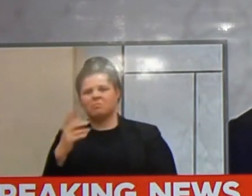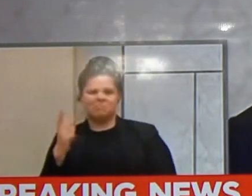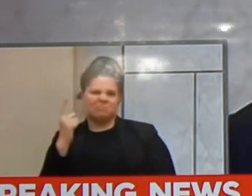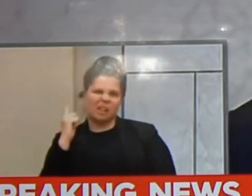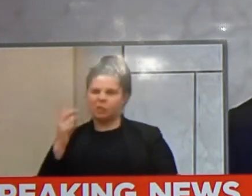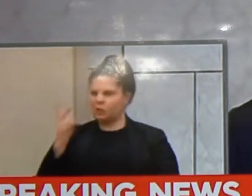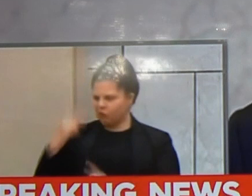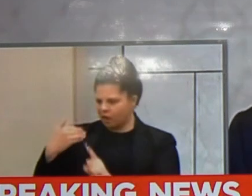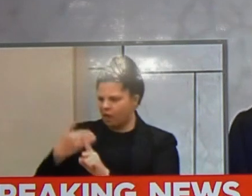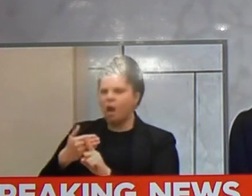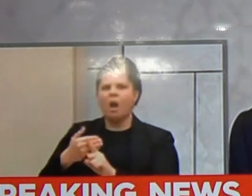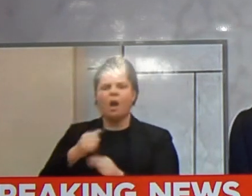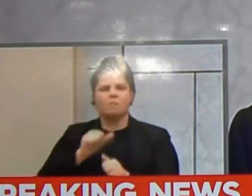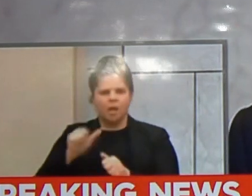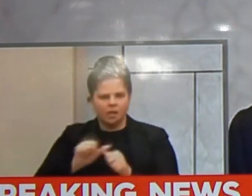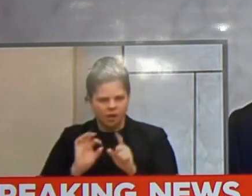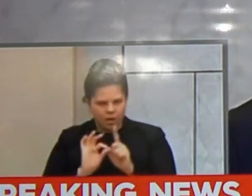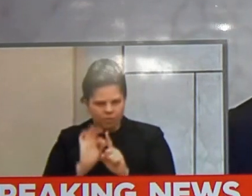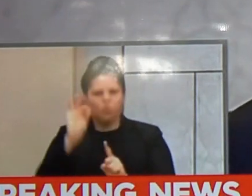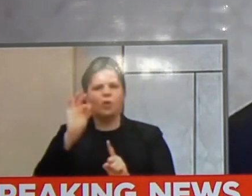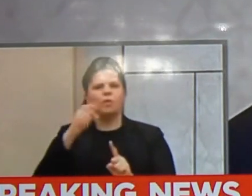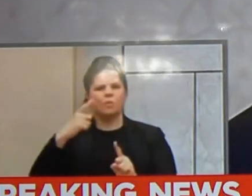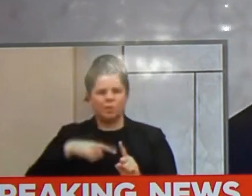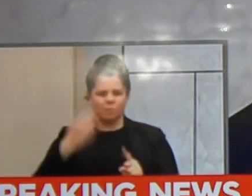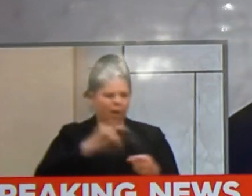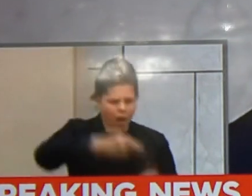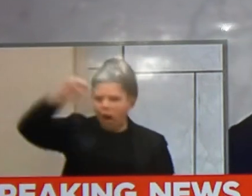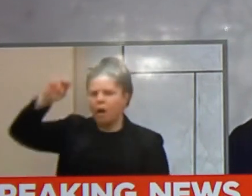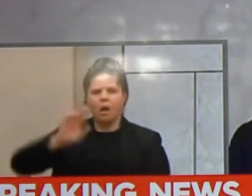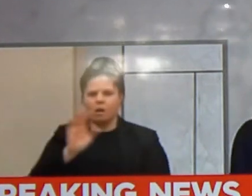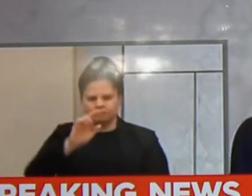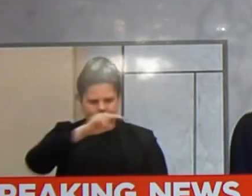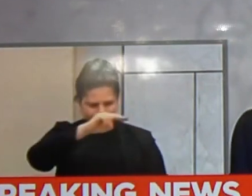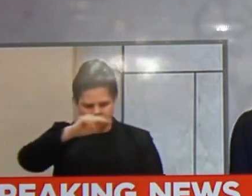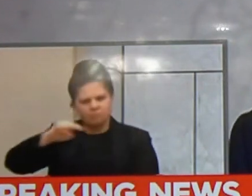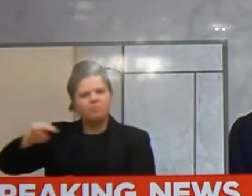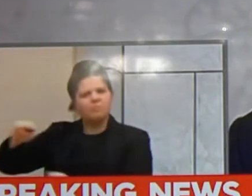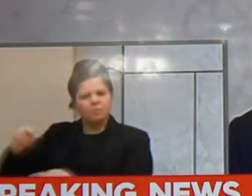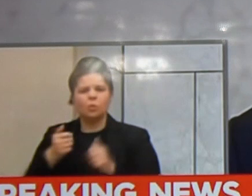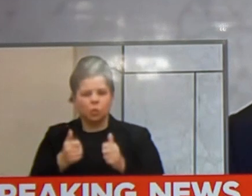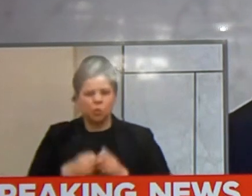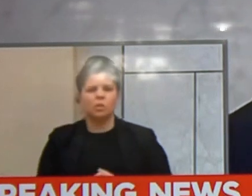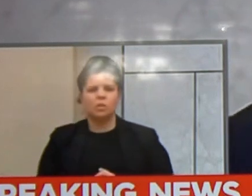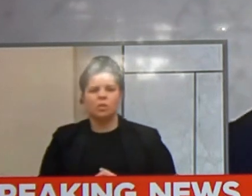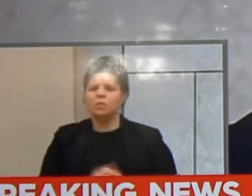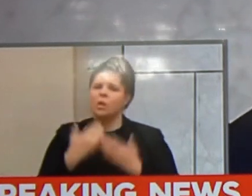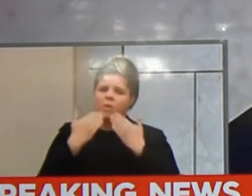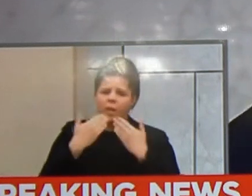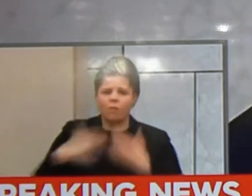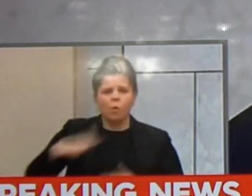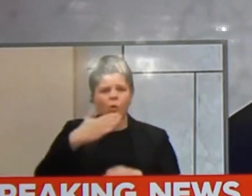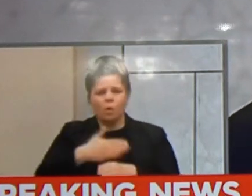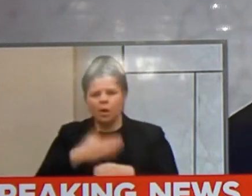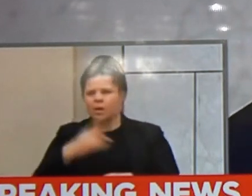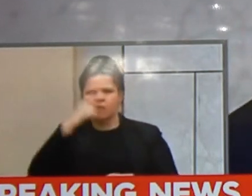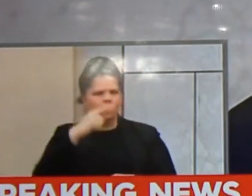and that is a great effort from the states, and I want to thank them for the tremendous work that each of them are doing on the end of that phone, ringing people up, tracking